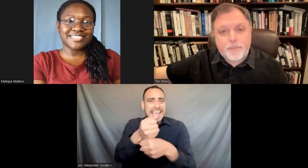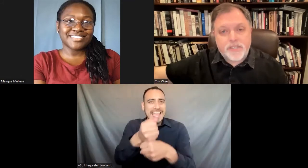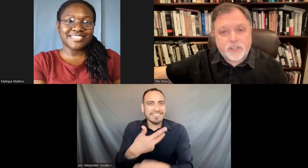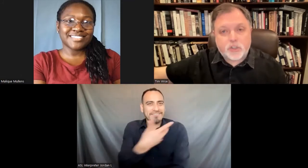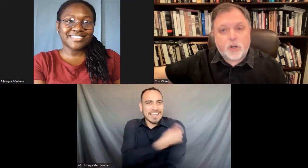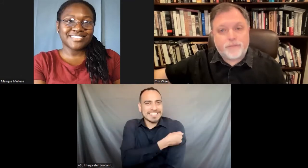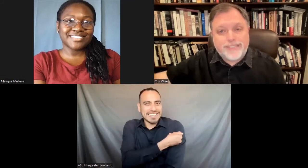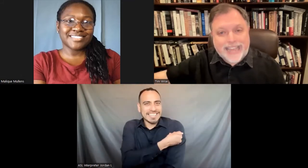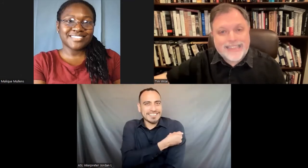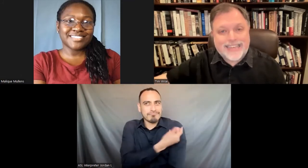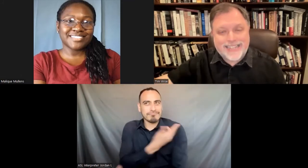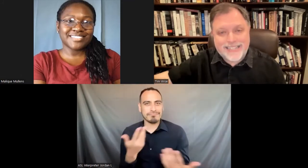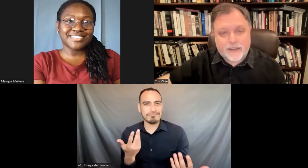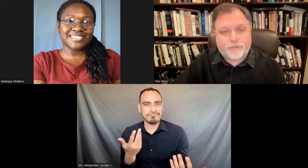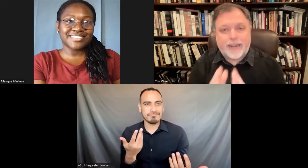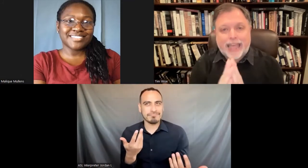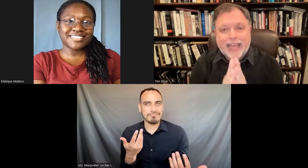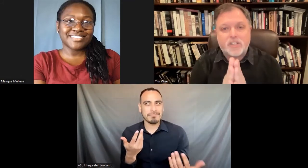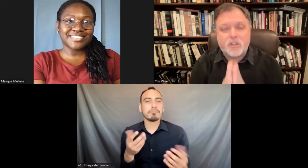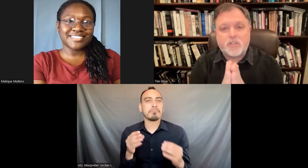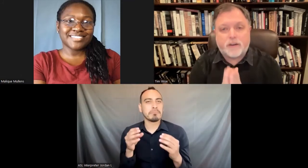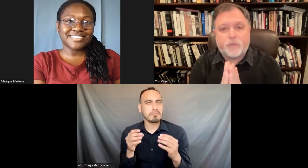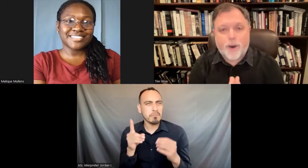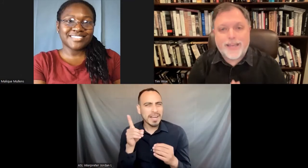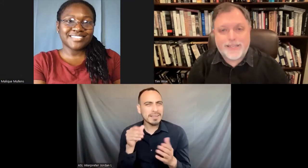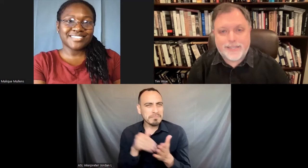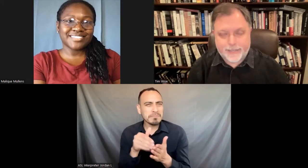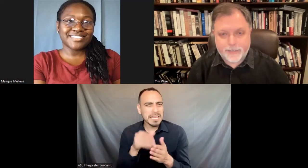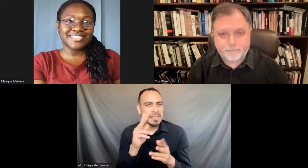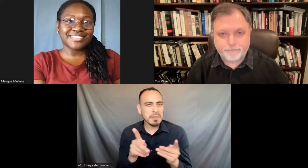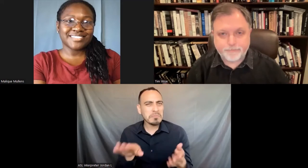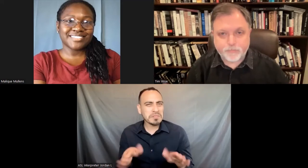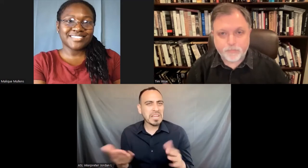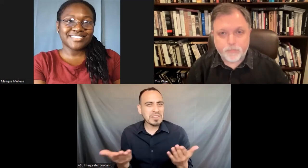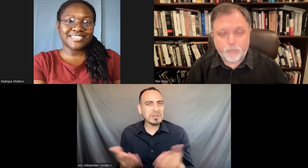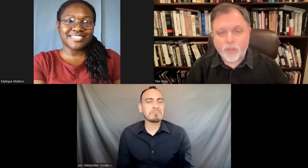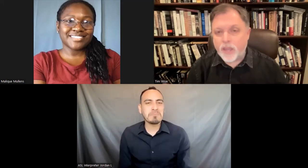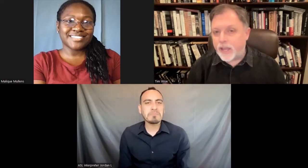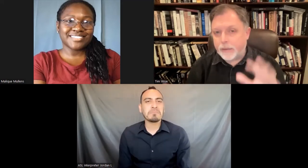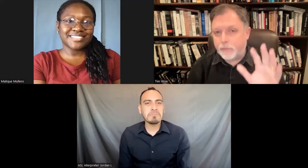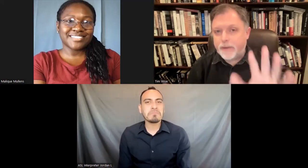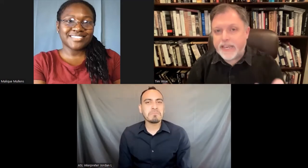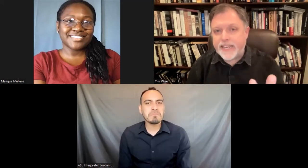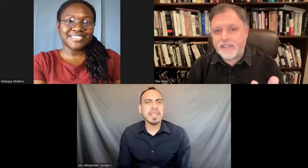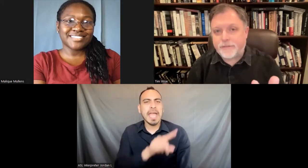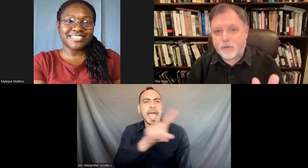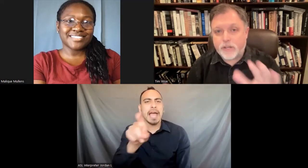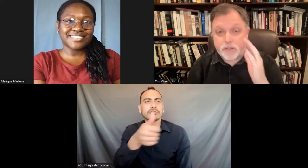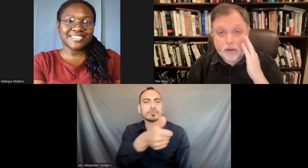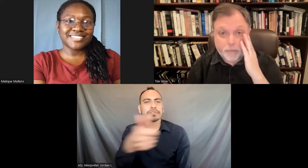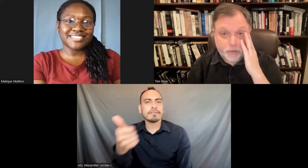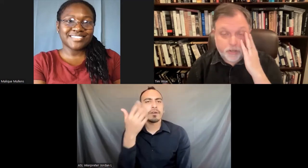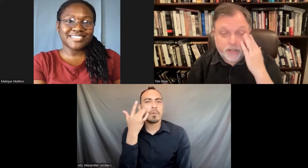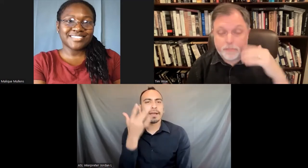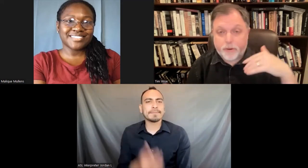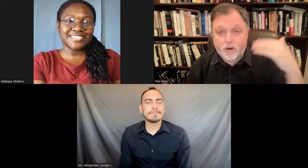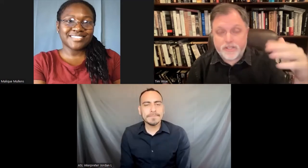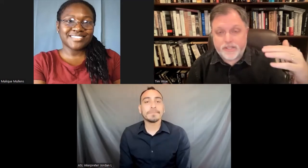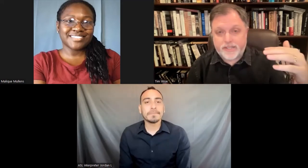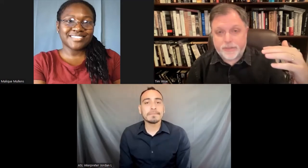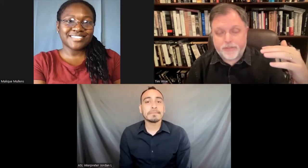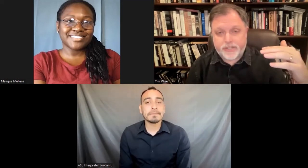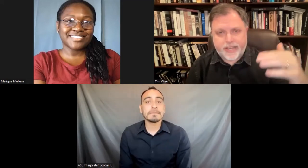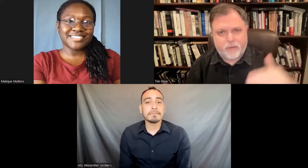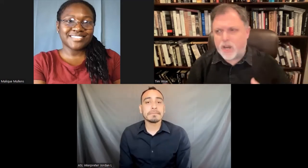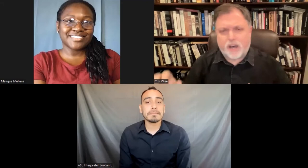the epicenter of death and suffering. Ask yourself why this is. It would be easy for us on a politically